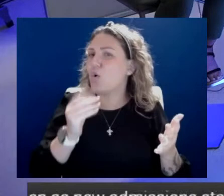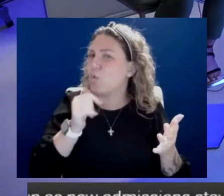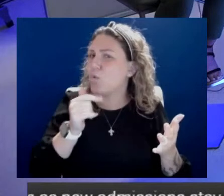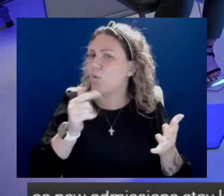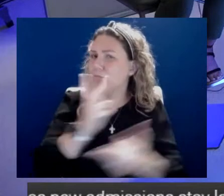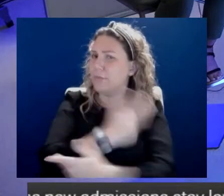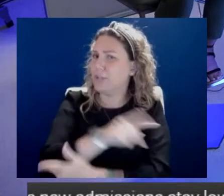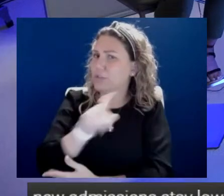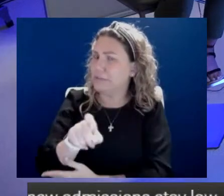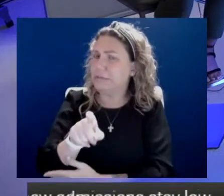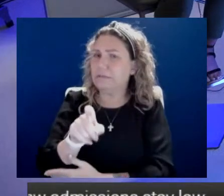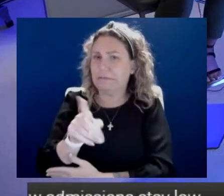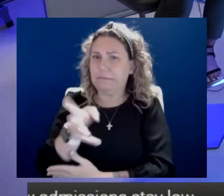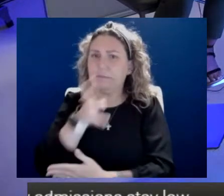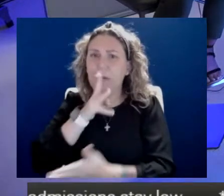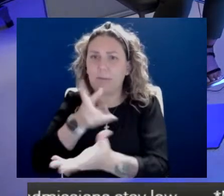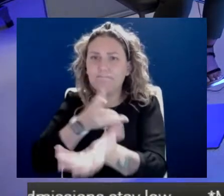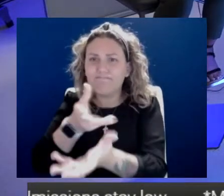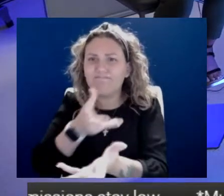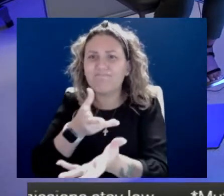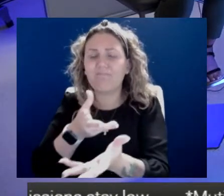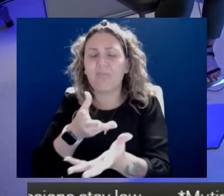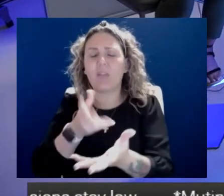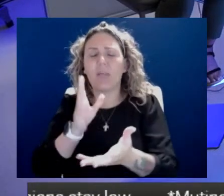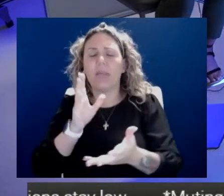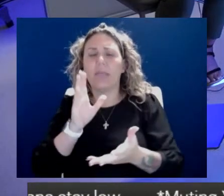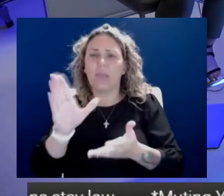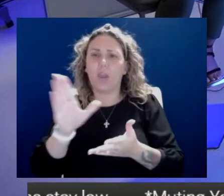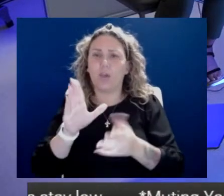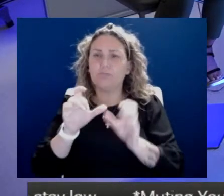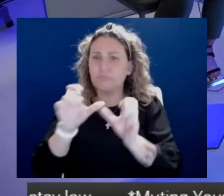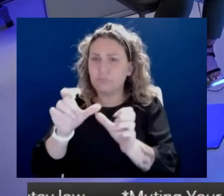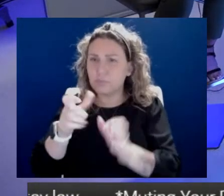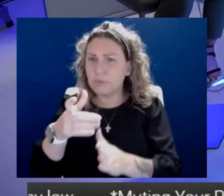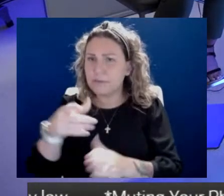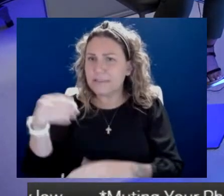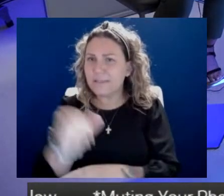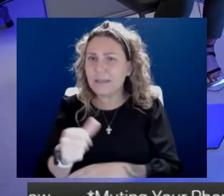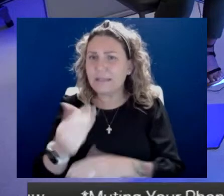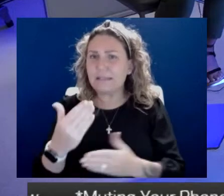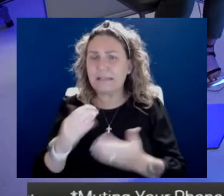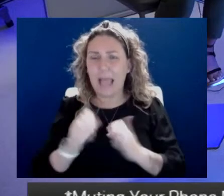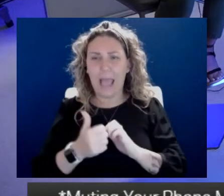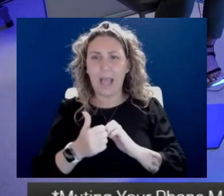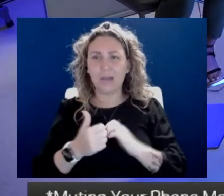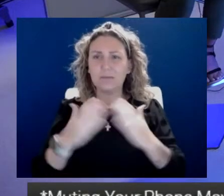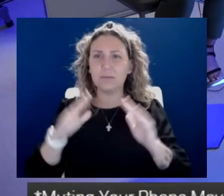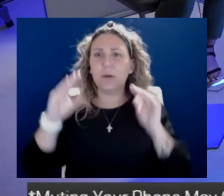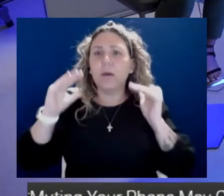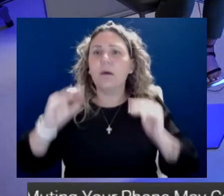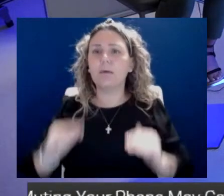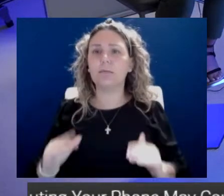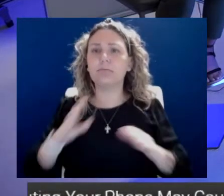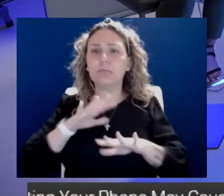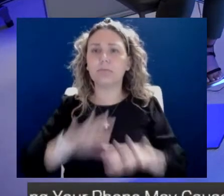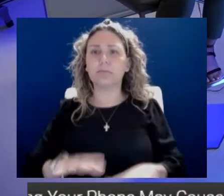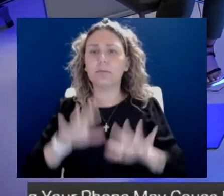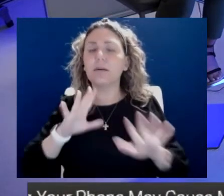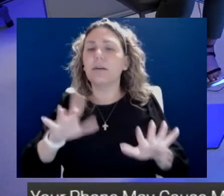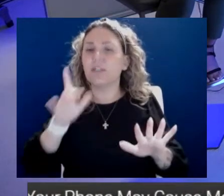managing their ongoing expenses? So how do we kind of, I don't know, ease the pain a little bit and let people know, don't turn away from